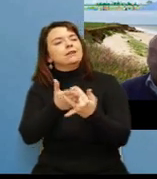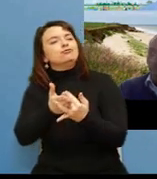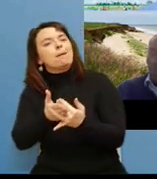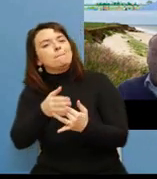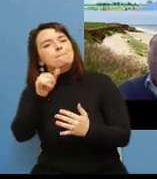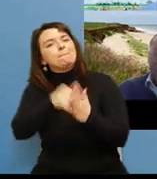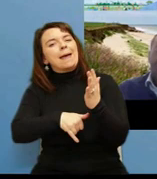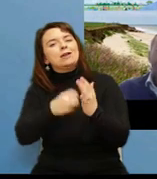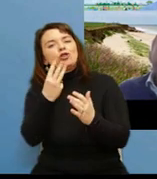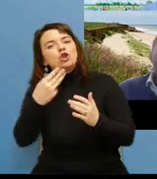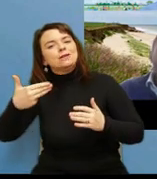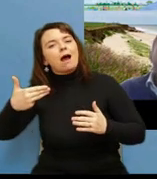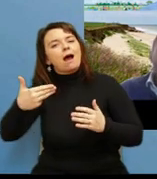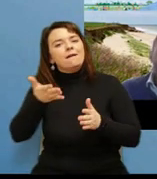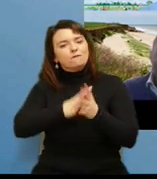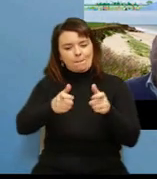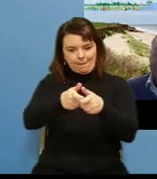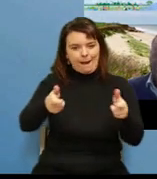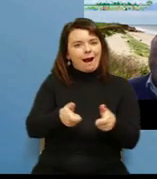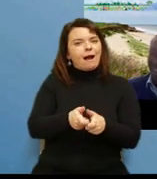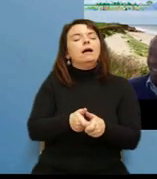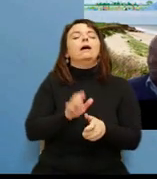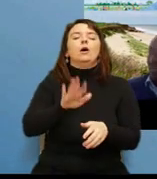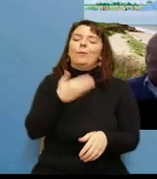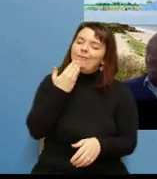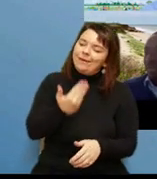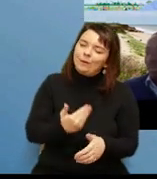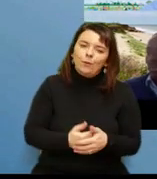of the pack, I think, correct? Thank you. Yeah. Thank you for that.